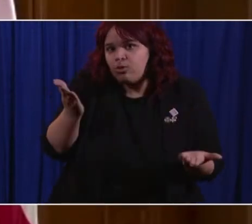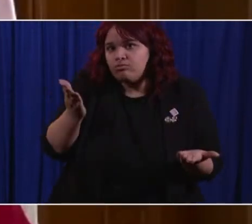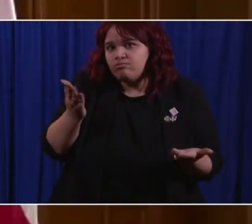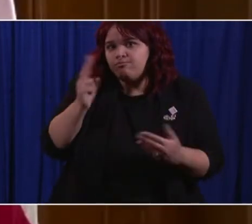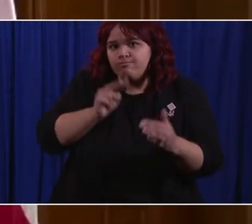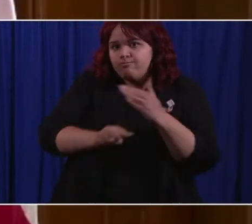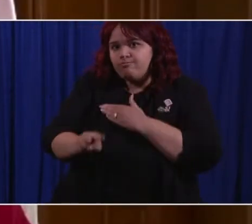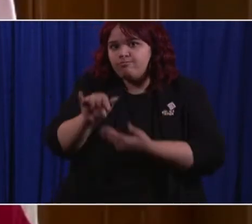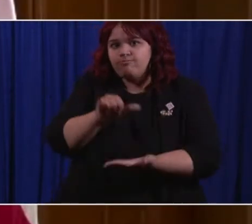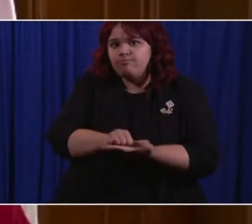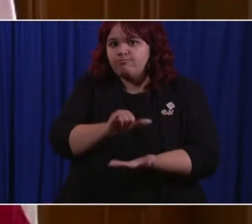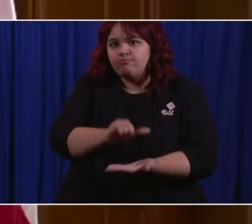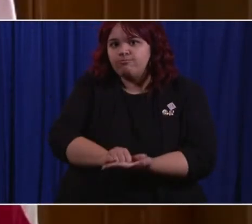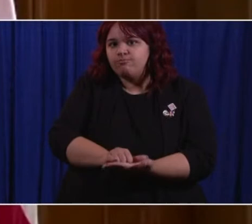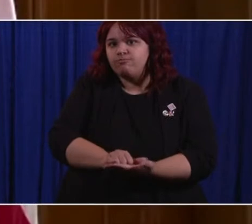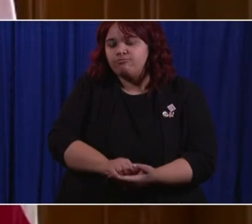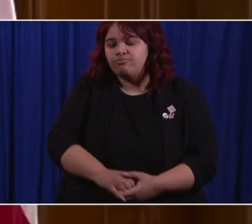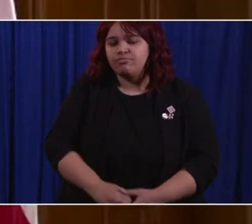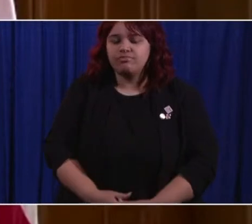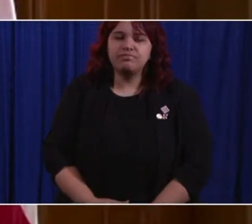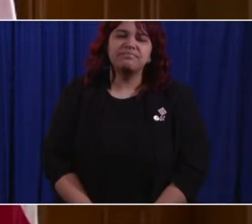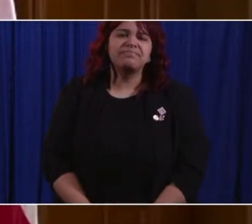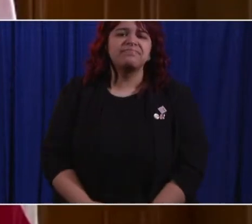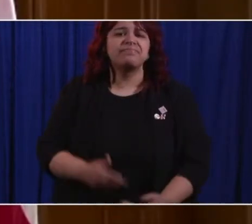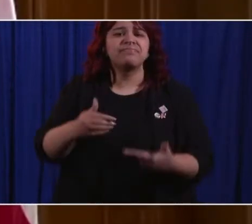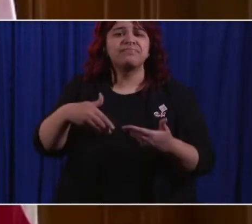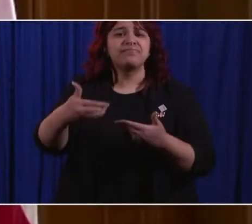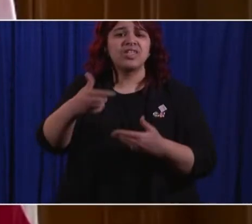Next question is from Mike Livingston at Gongwer News Service.